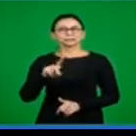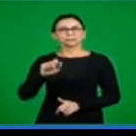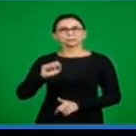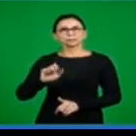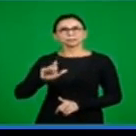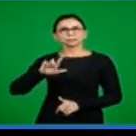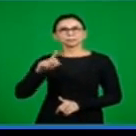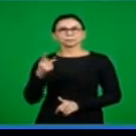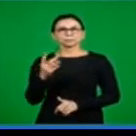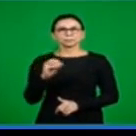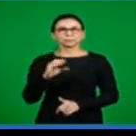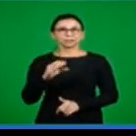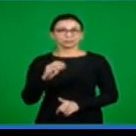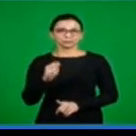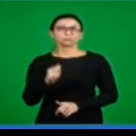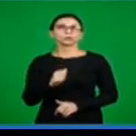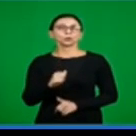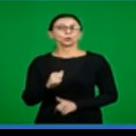Santa Catarina Palhoça.